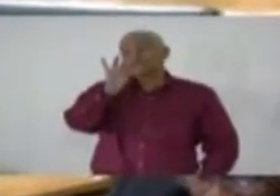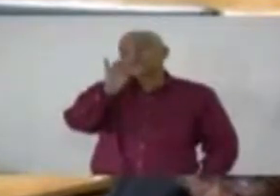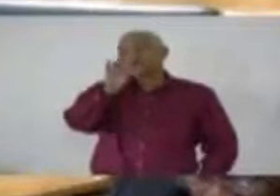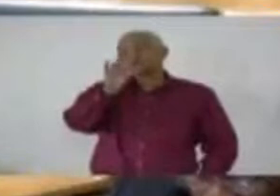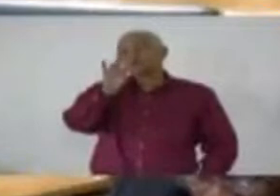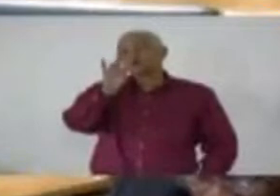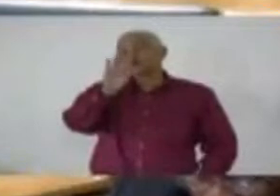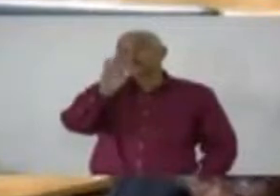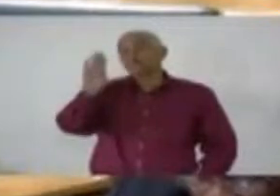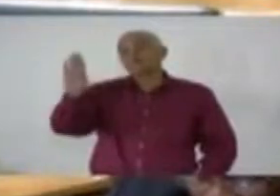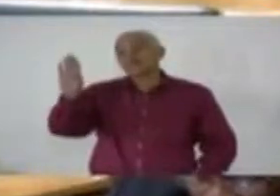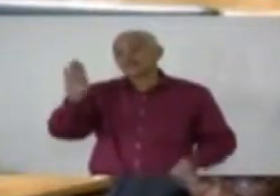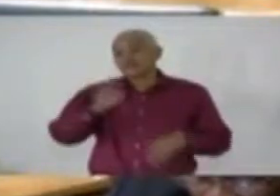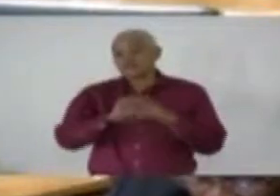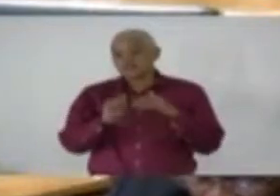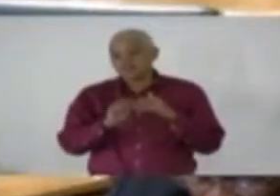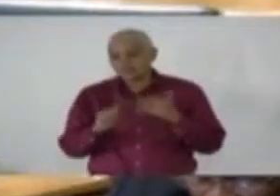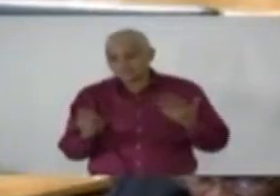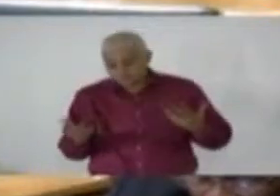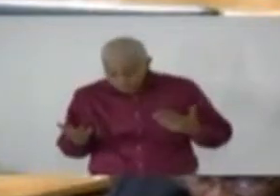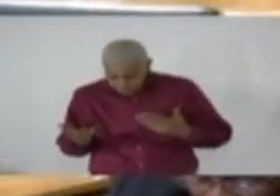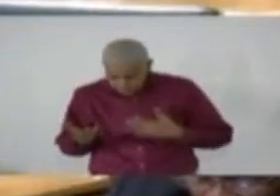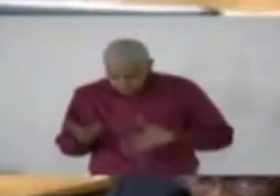$3.758 billion,